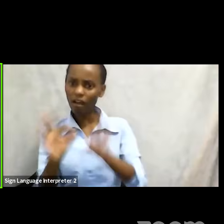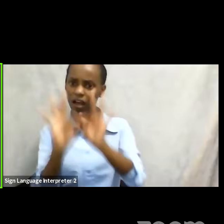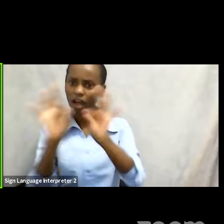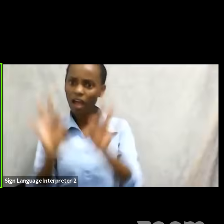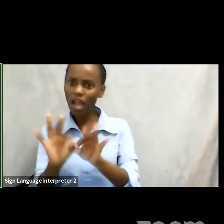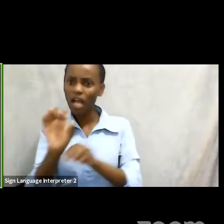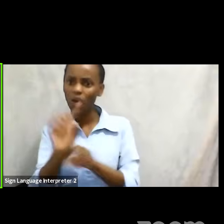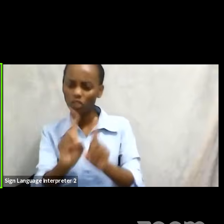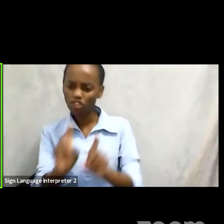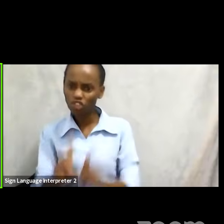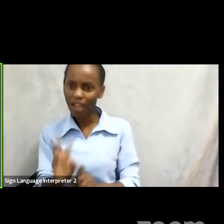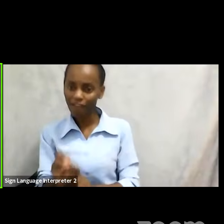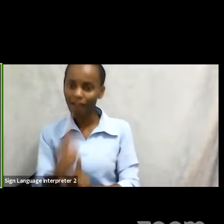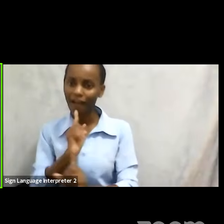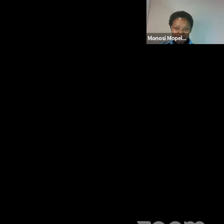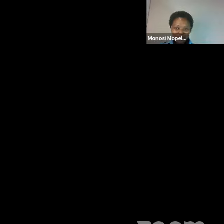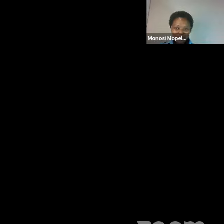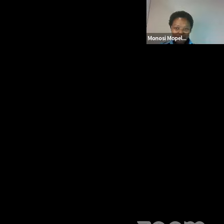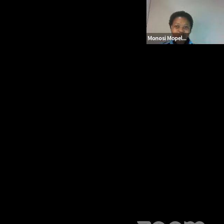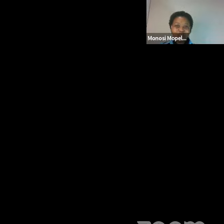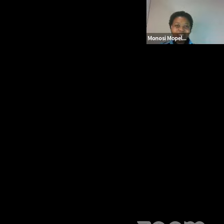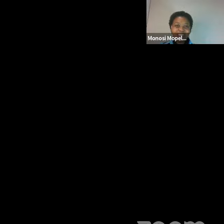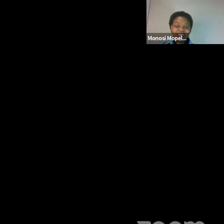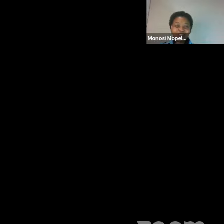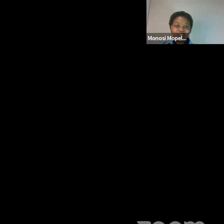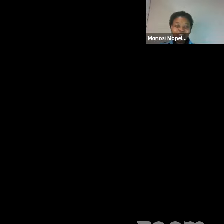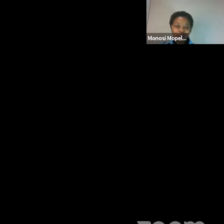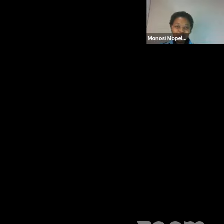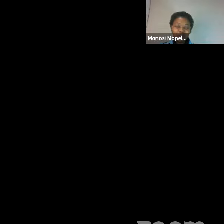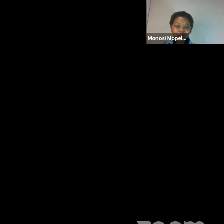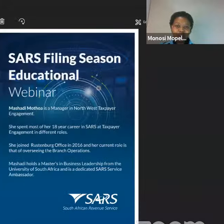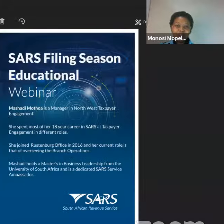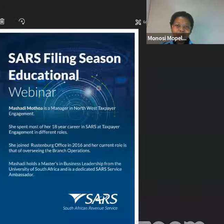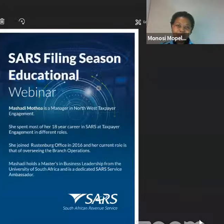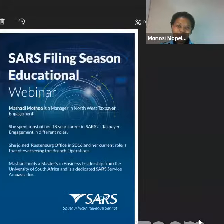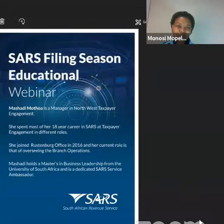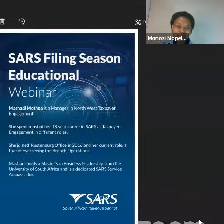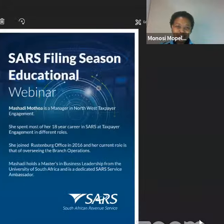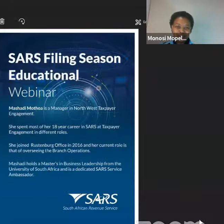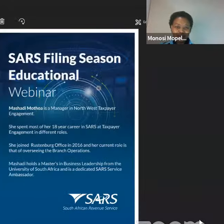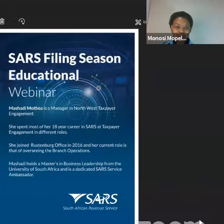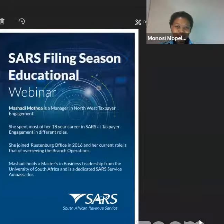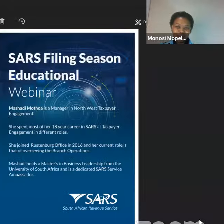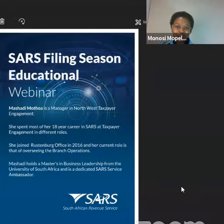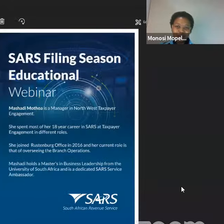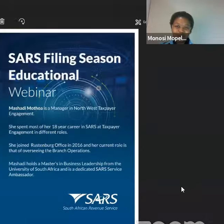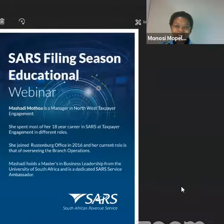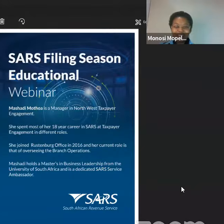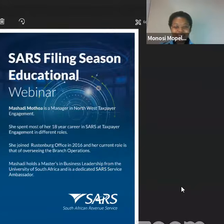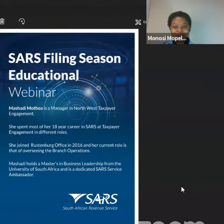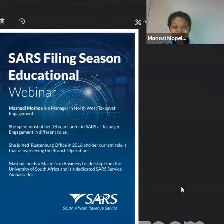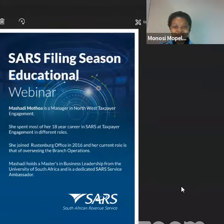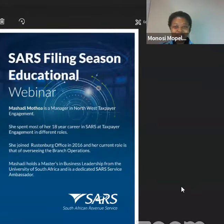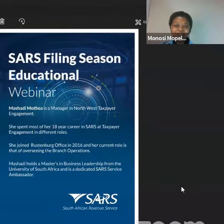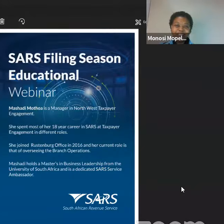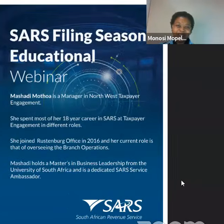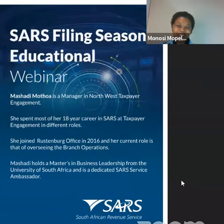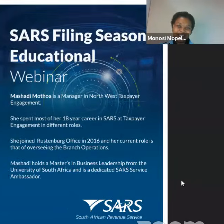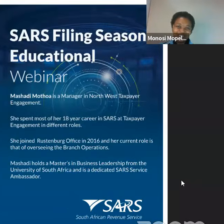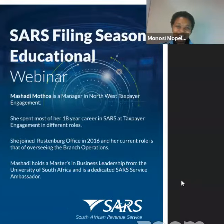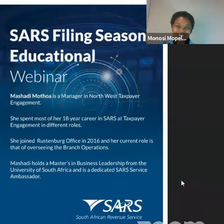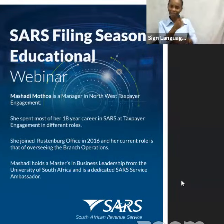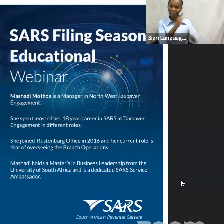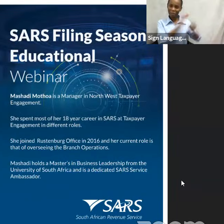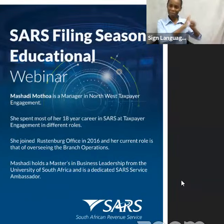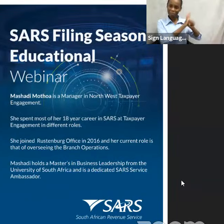by Ms. Mashadi Motwang, I would just like to give you a bit of a biography about her. So here